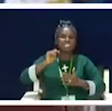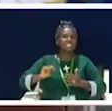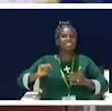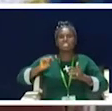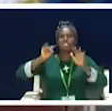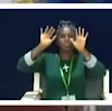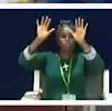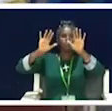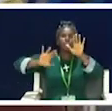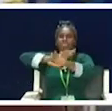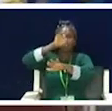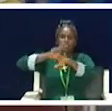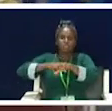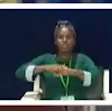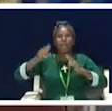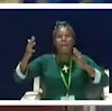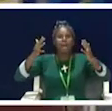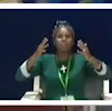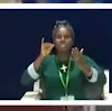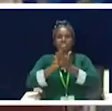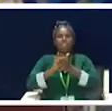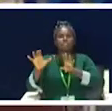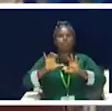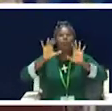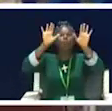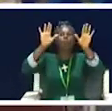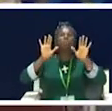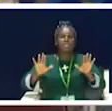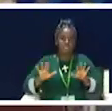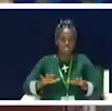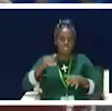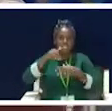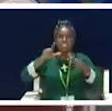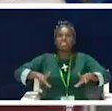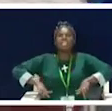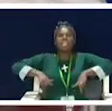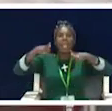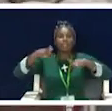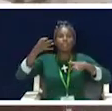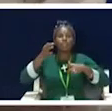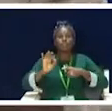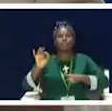arm that work wonders in the life of a man.